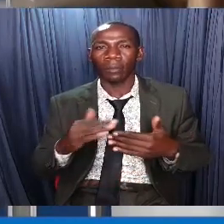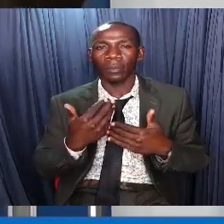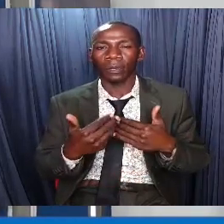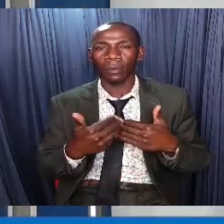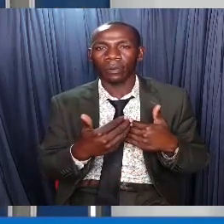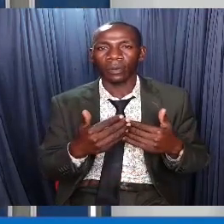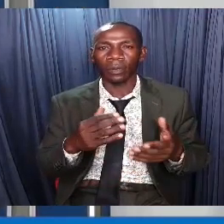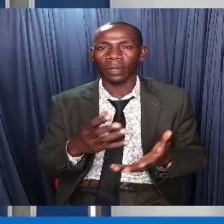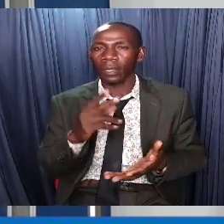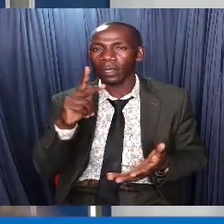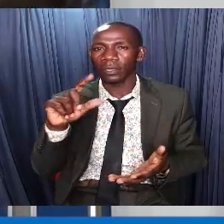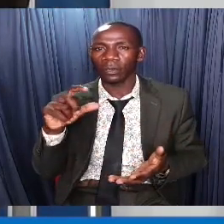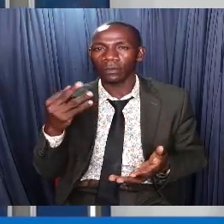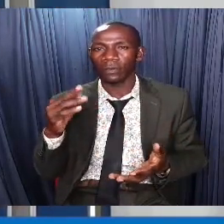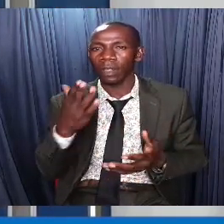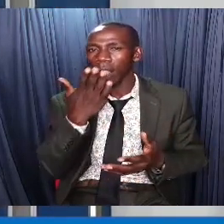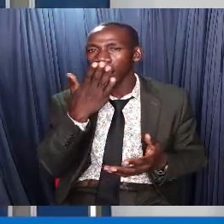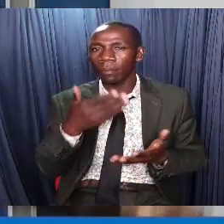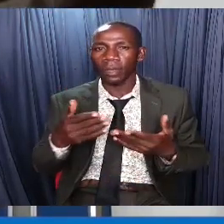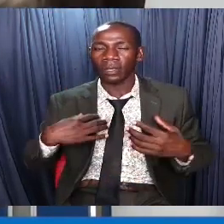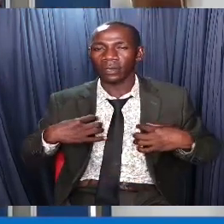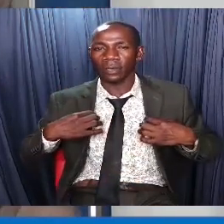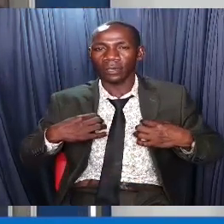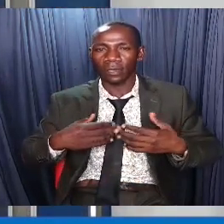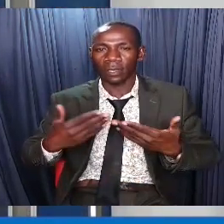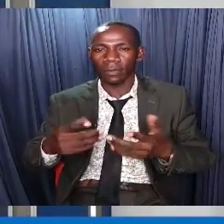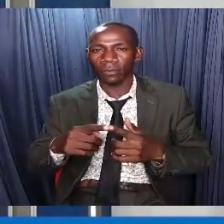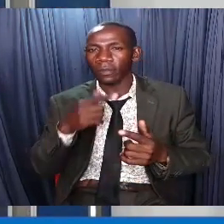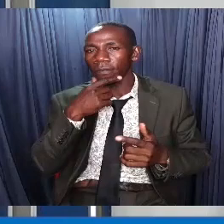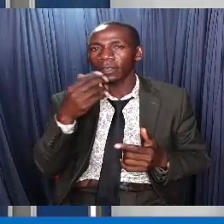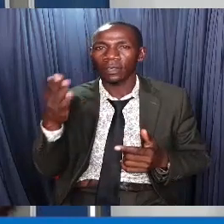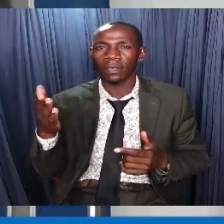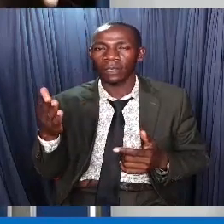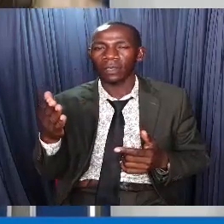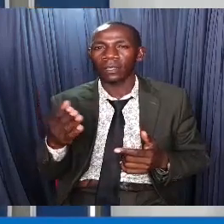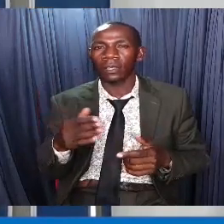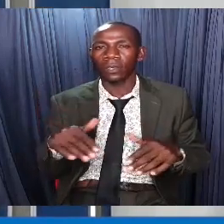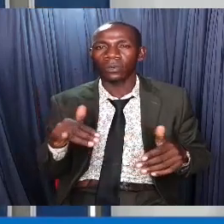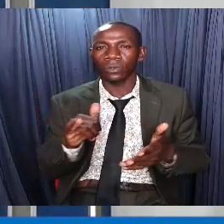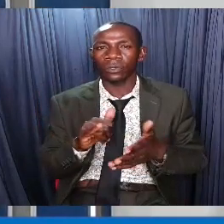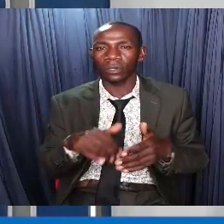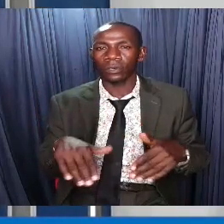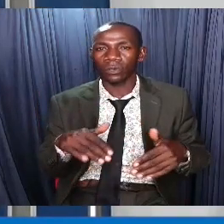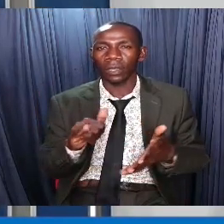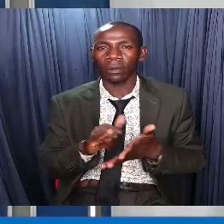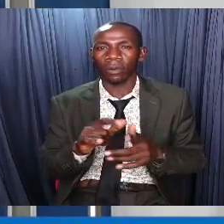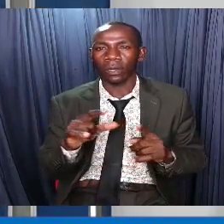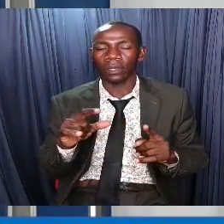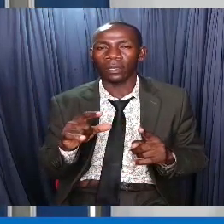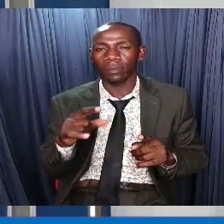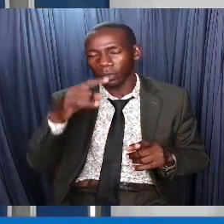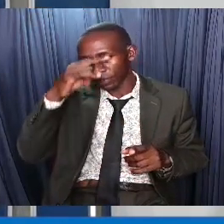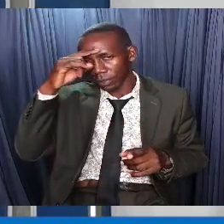of bread. Nanunua sukari. I'm buying a cage of sugar. Nanunua shati. I'm buying a shirt. Acha nipelekee baba. Let me take to my father. Anatimiza hilo neno sasa. He is executing the word.